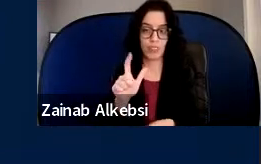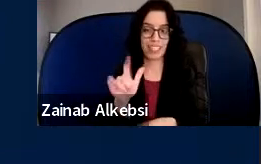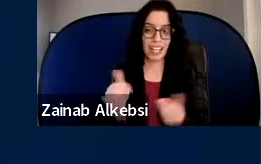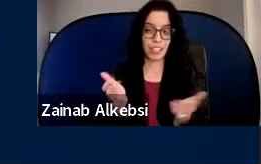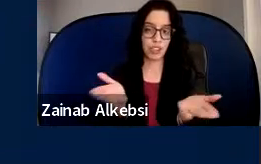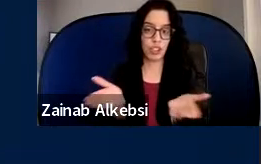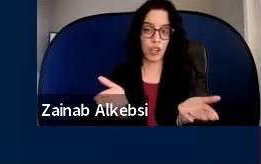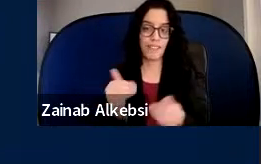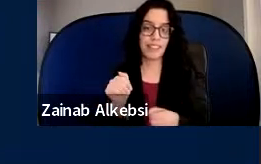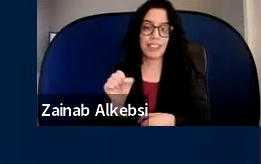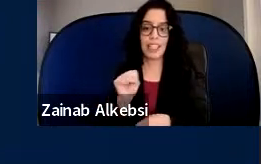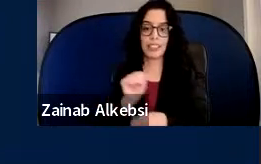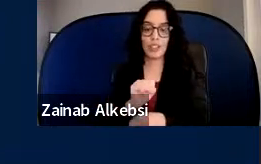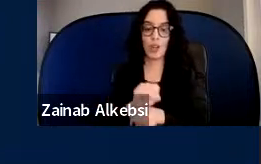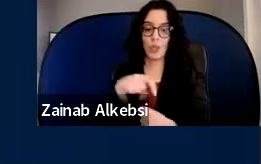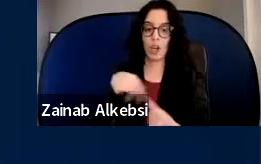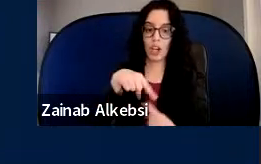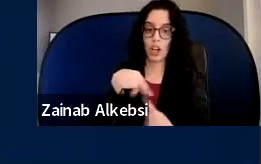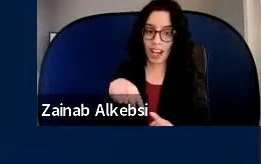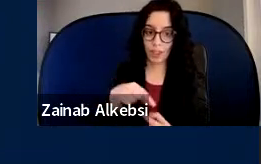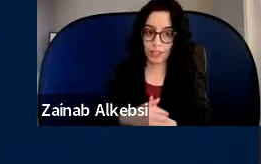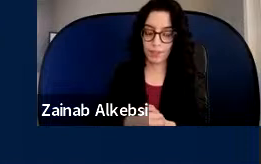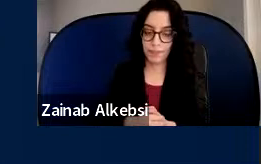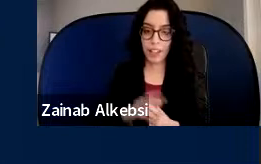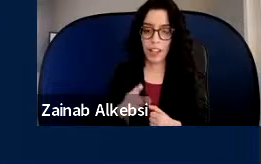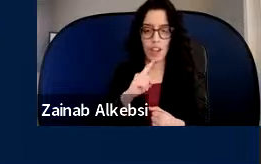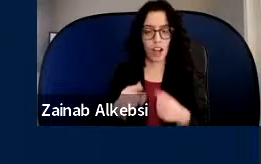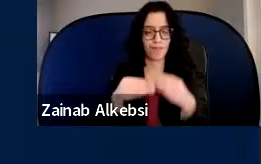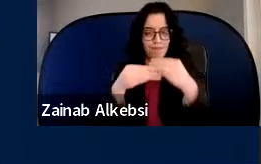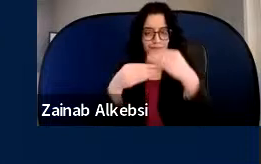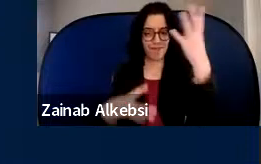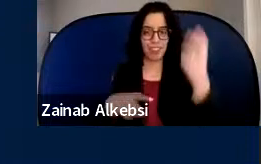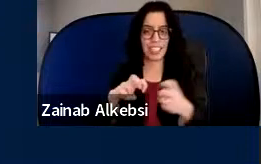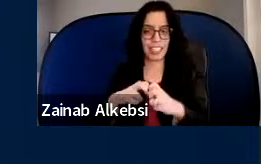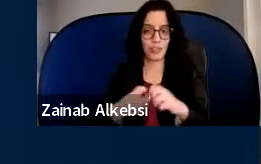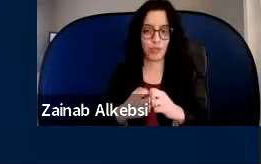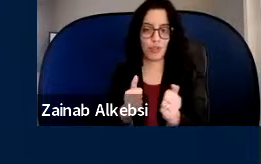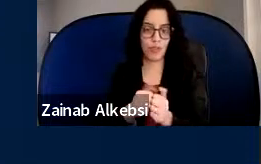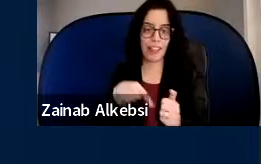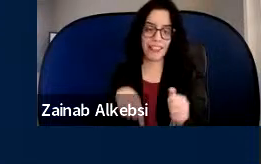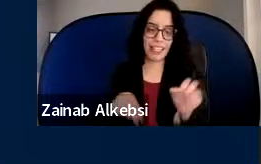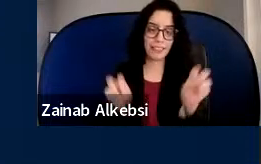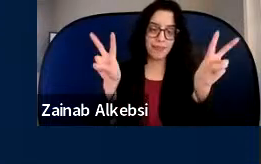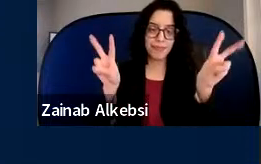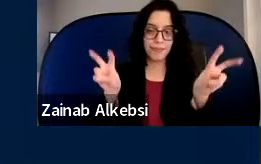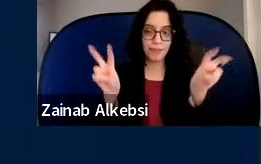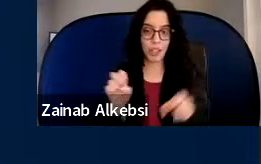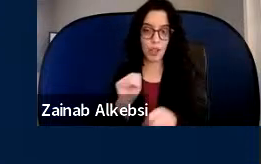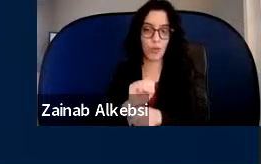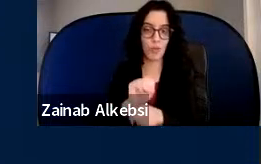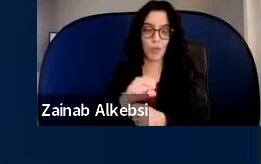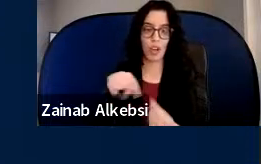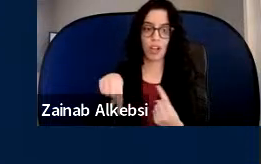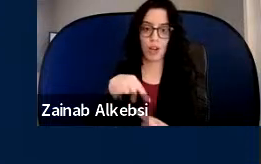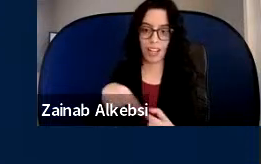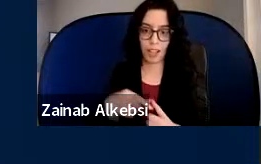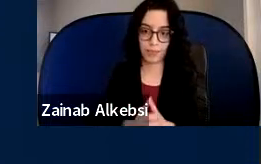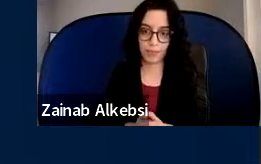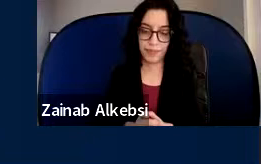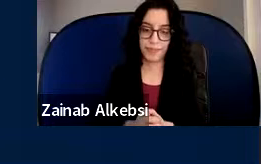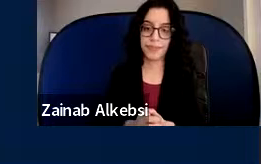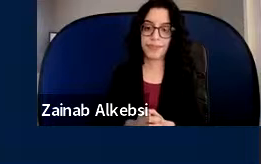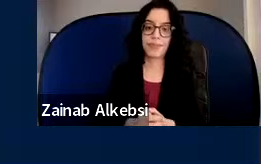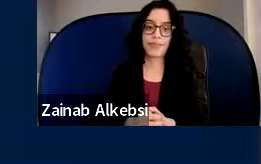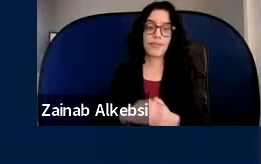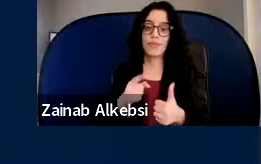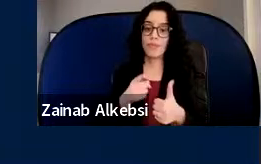in COVID is forced deaf people to use two screens, have one directed to the telehealth practitioner, the other one directed to the